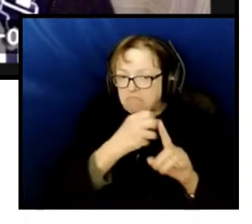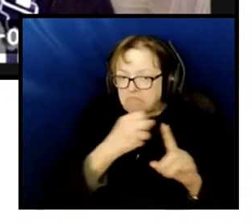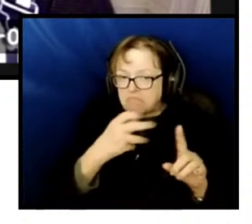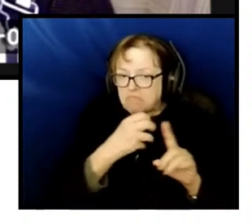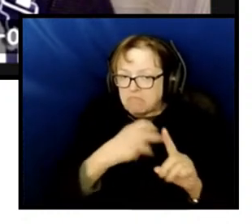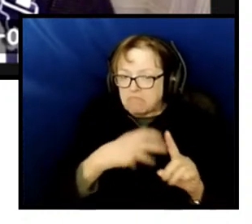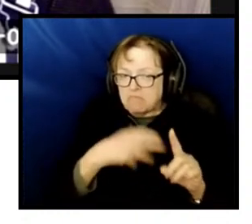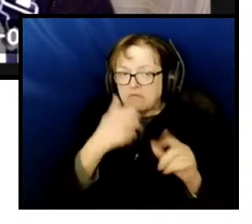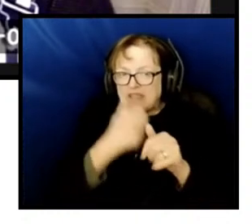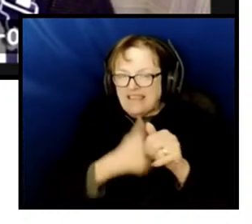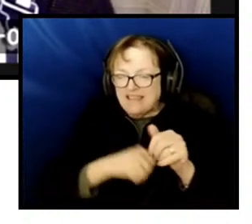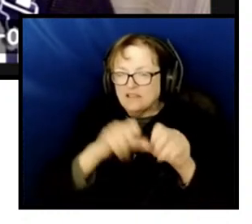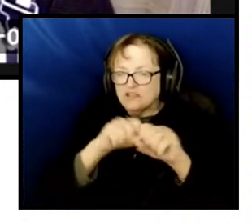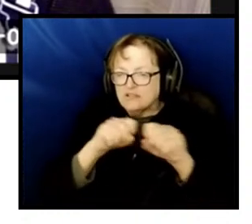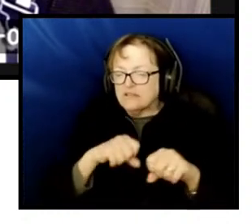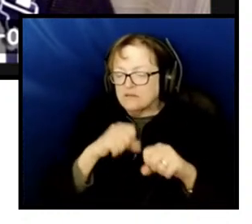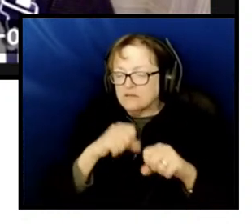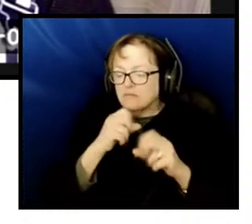interesting.